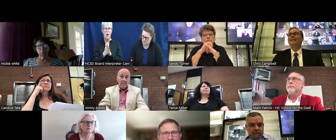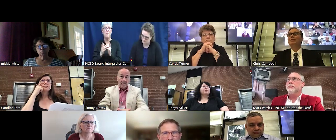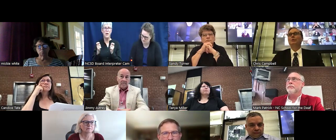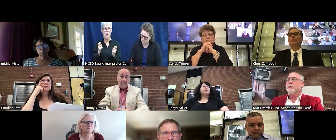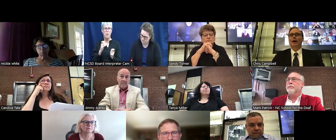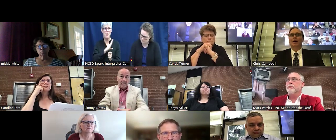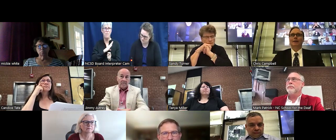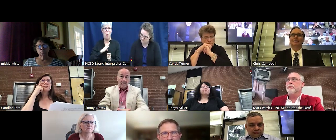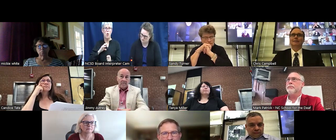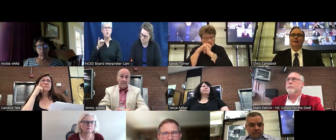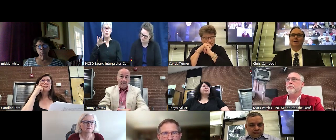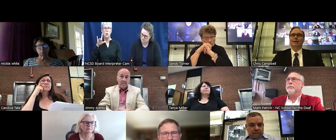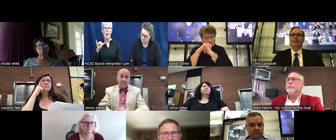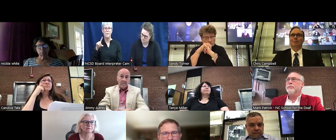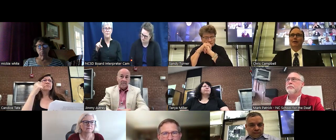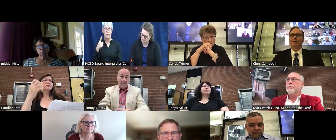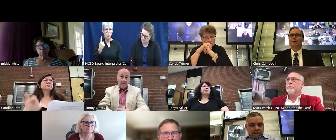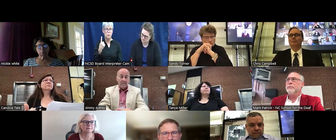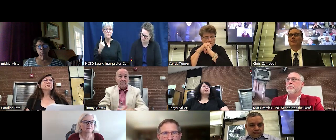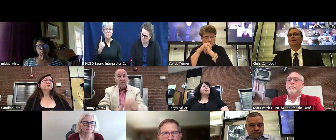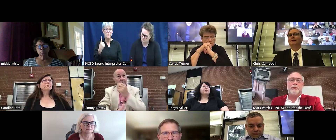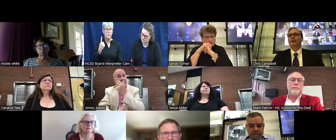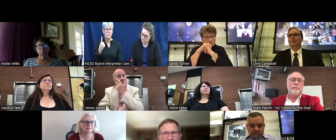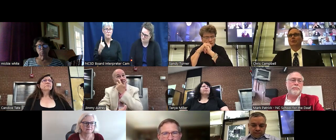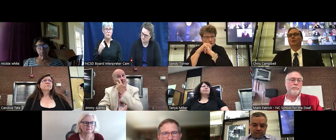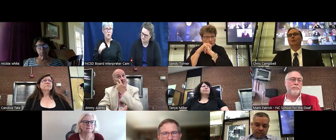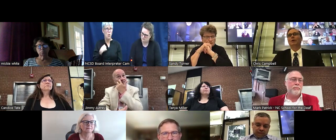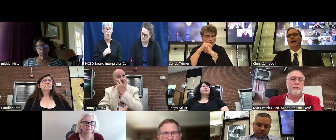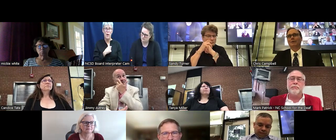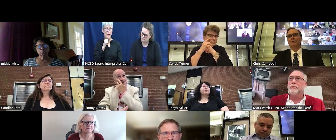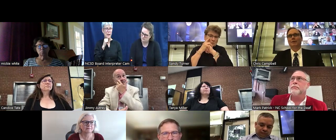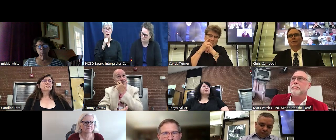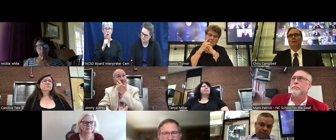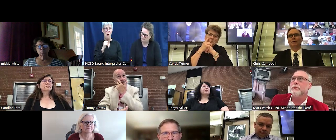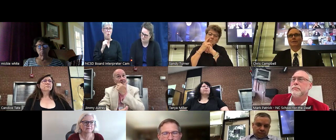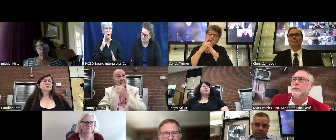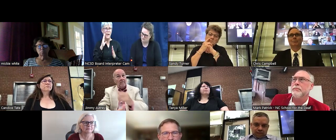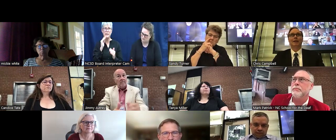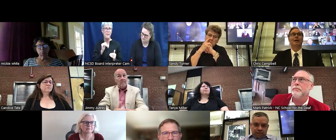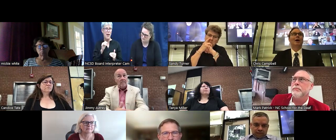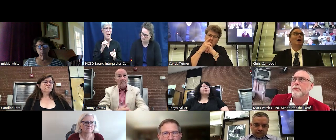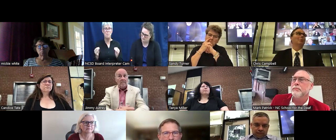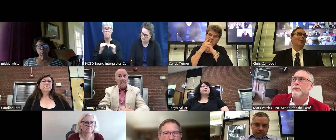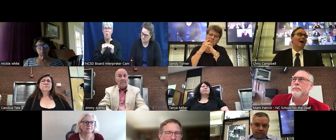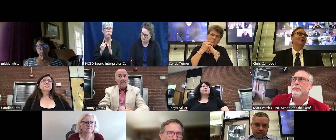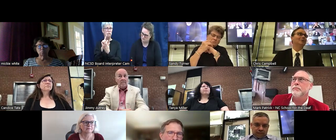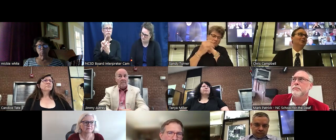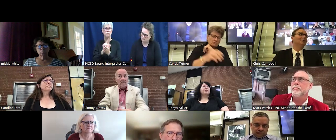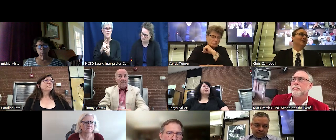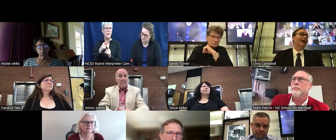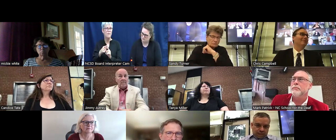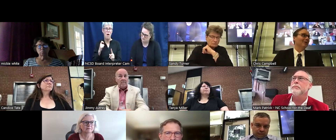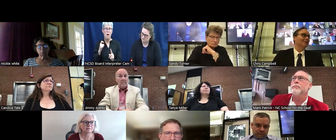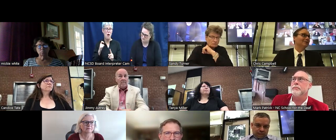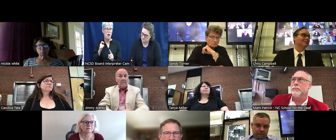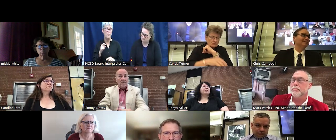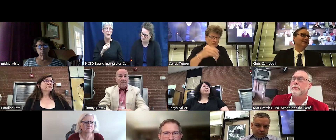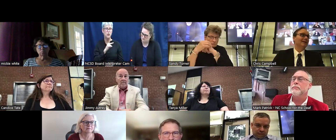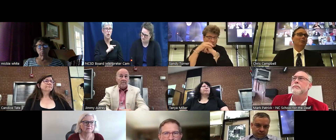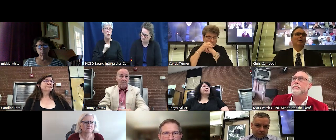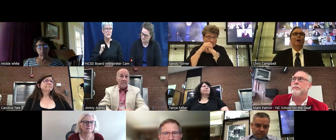We do not necessarily expect there to be an additional act from the General Assembly prior to July